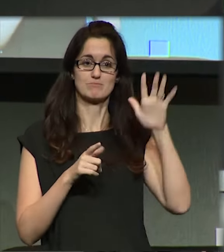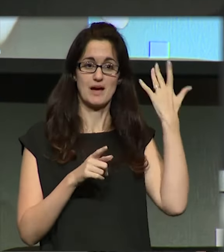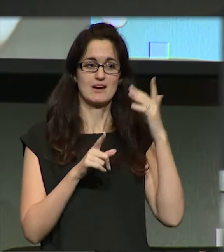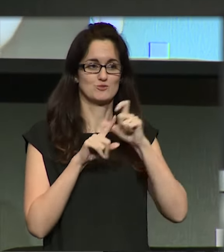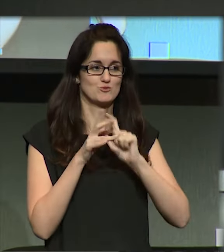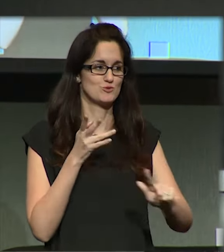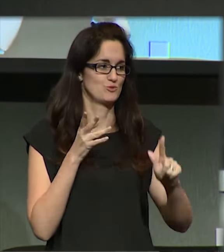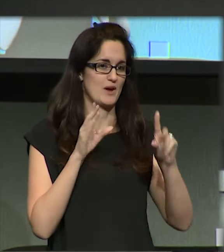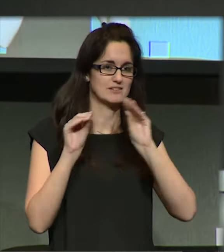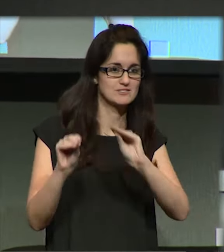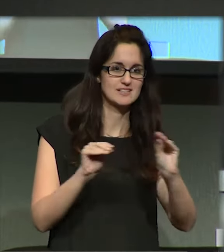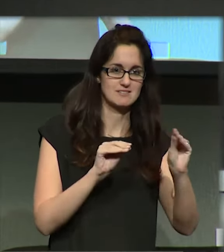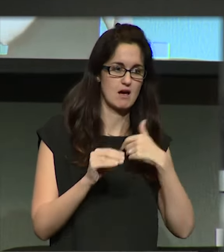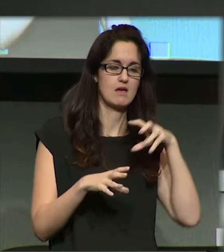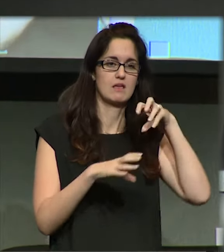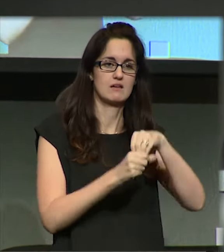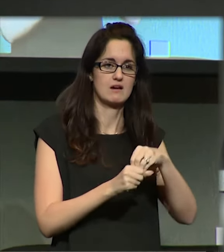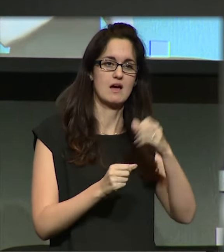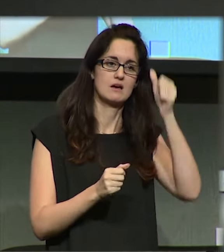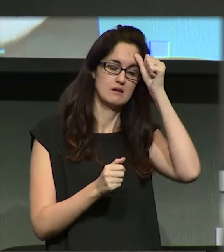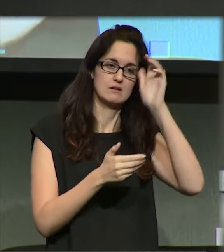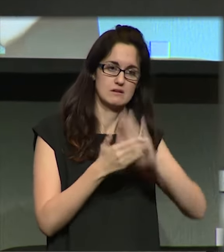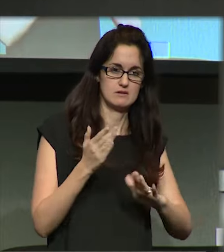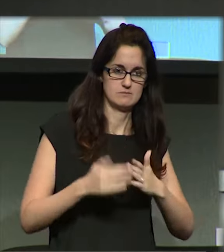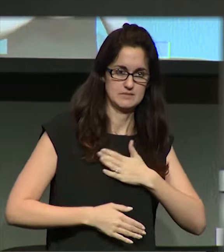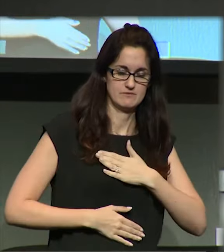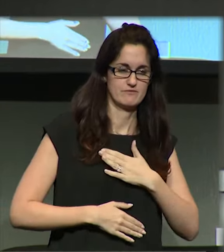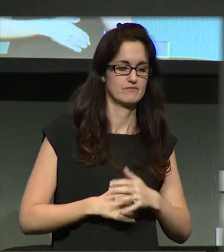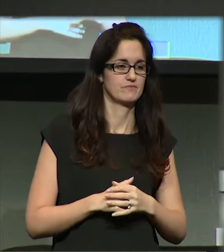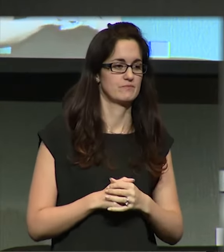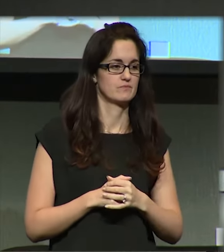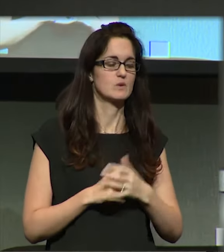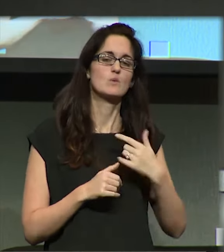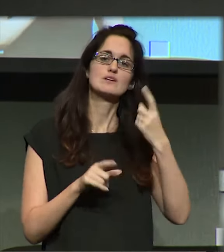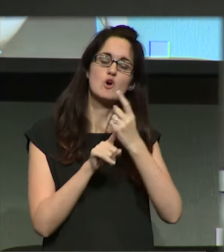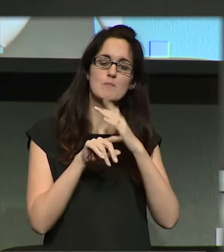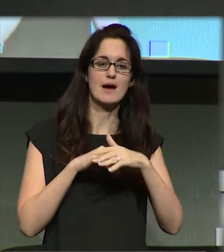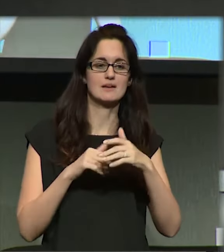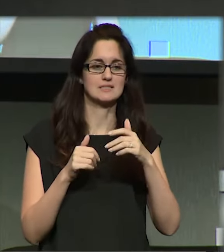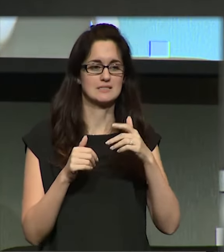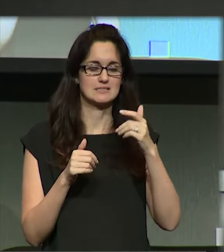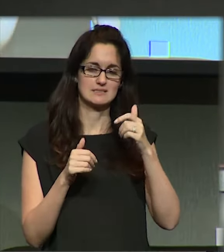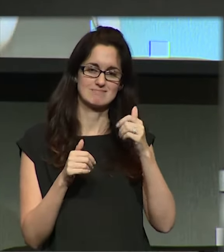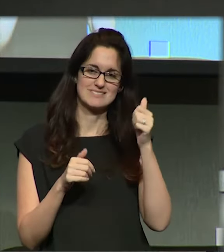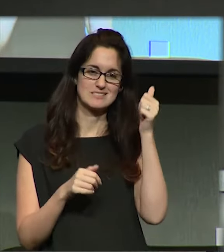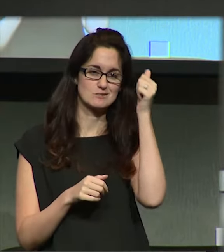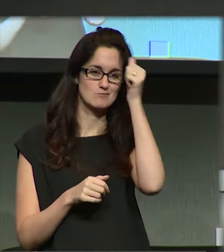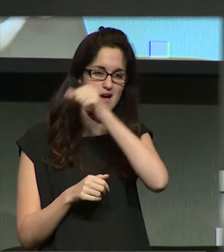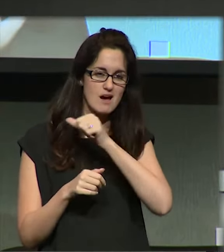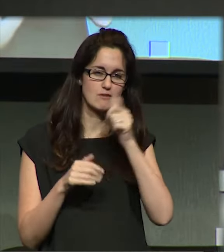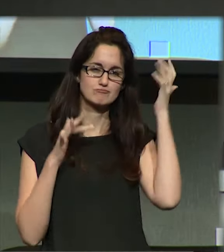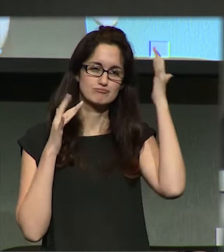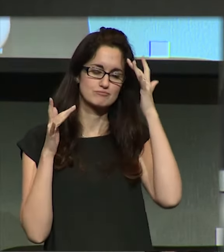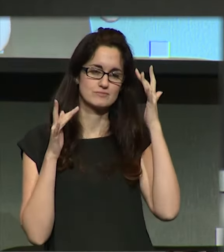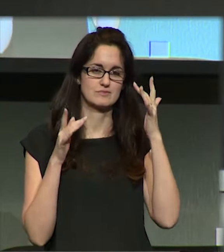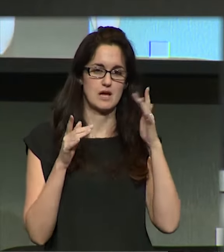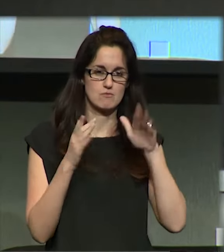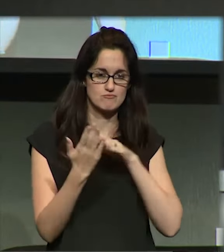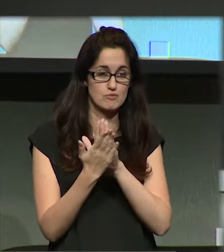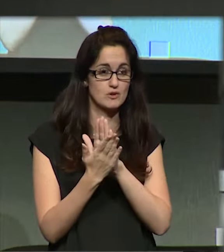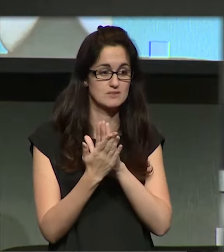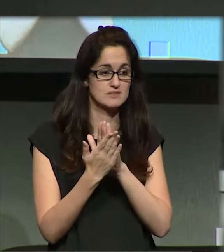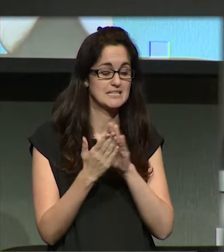based on, when we talk about the stronger, smarter philosophical approach, it's based on some pretty high order intellectual theory that I was